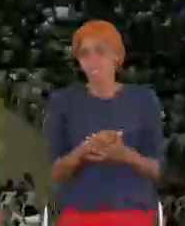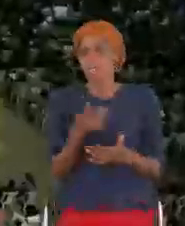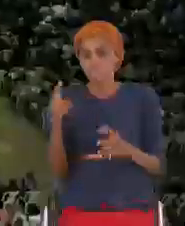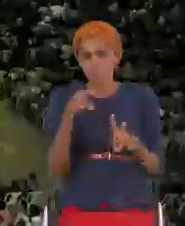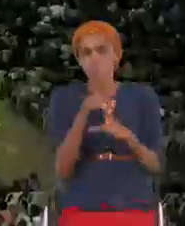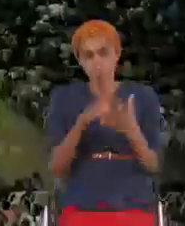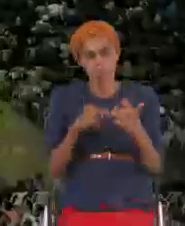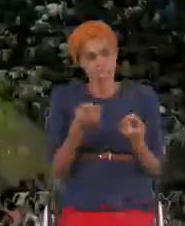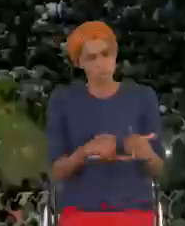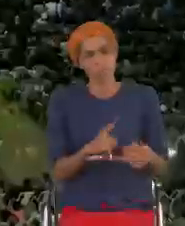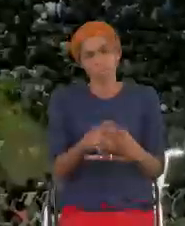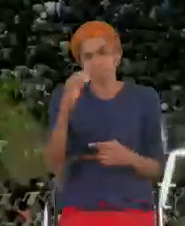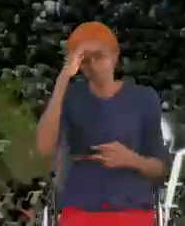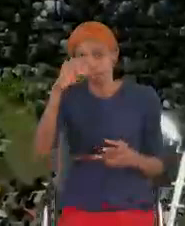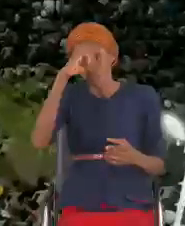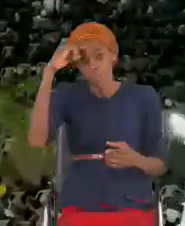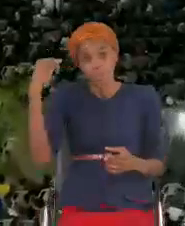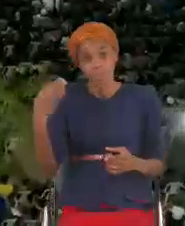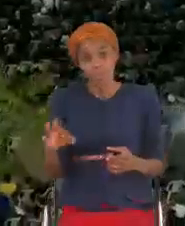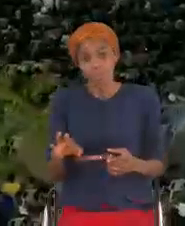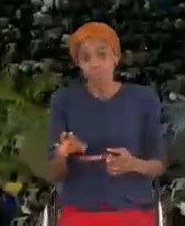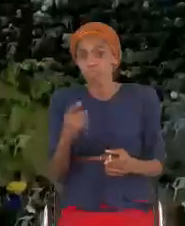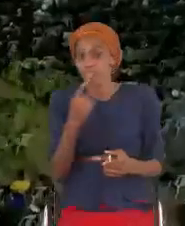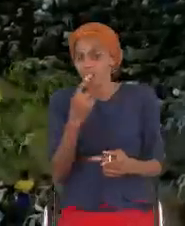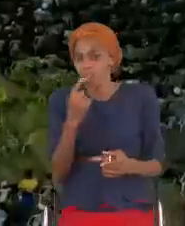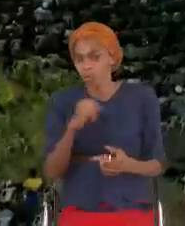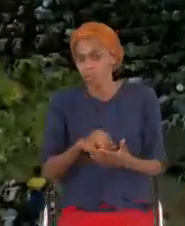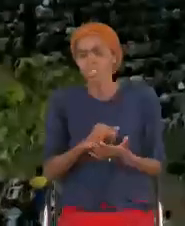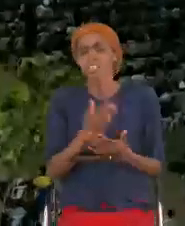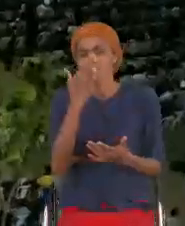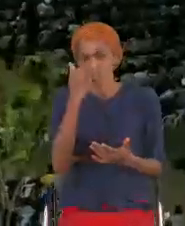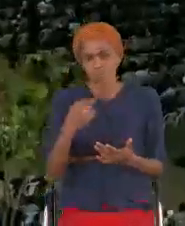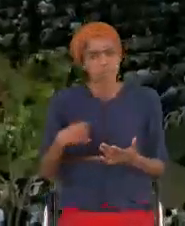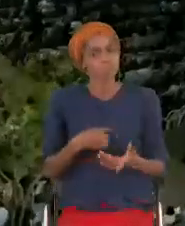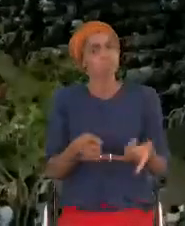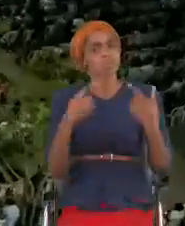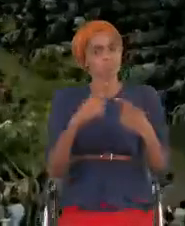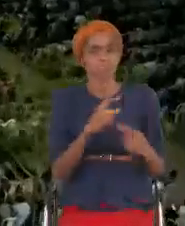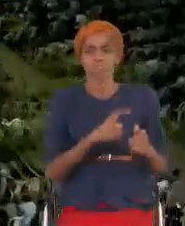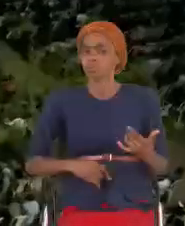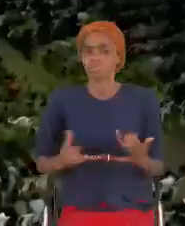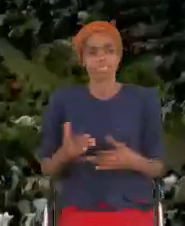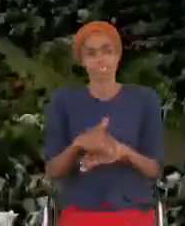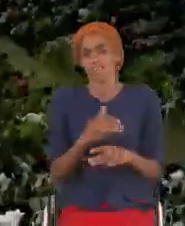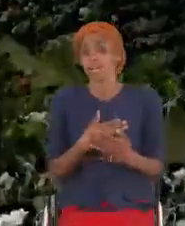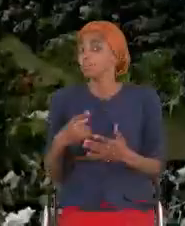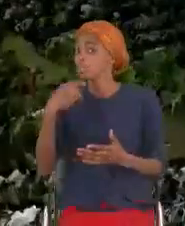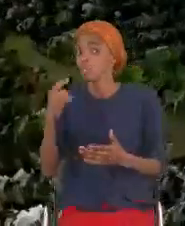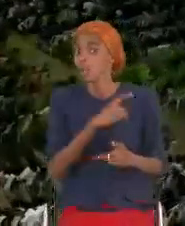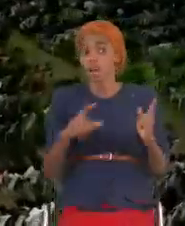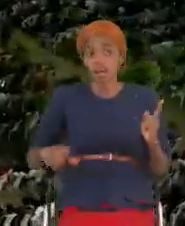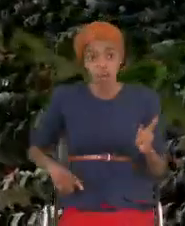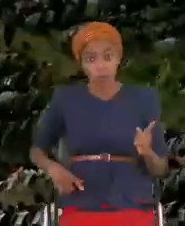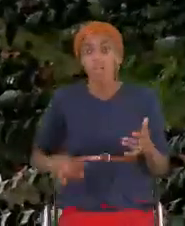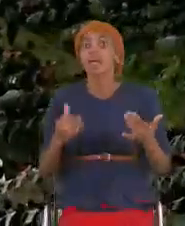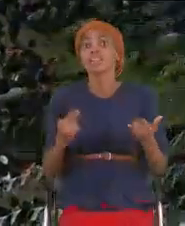him. Because of the tongue. That's why we come to the Lord tonight and we say, Lord, now